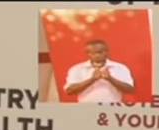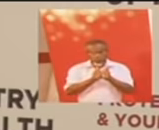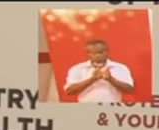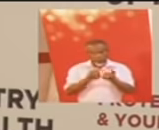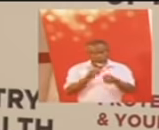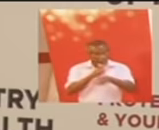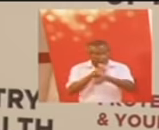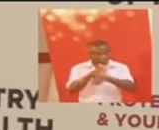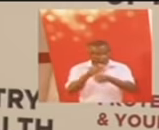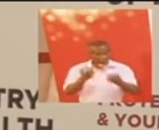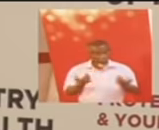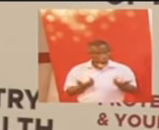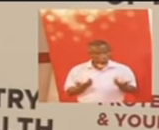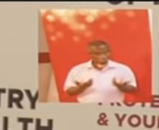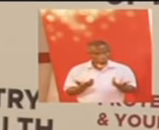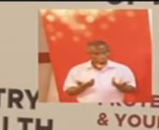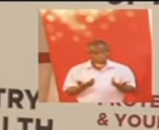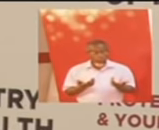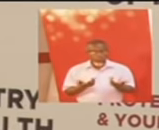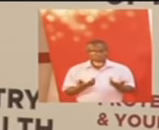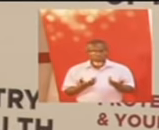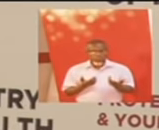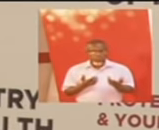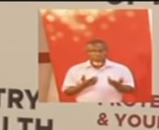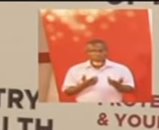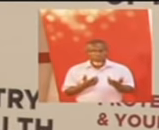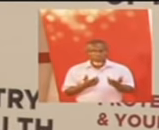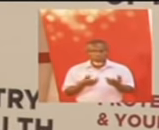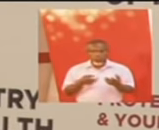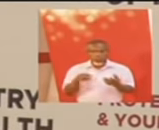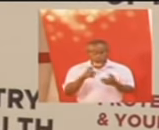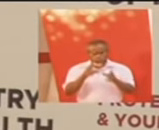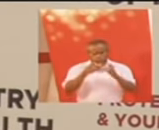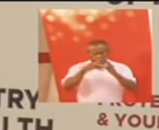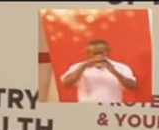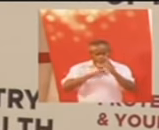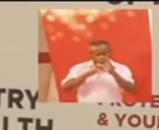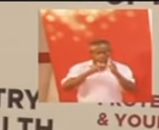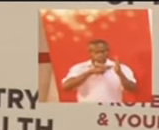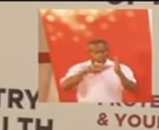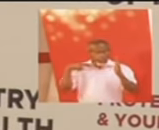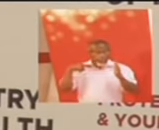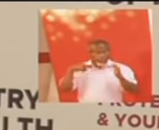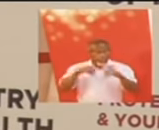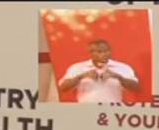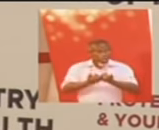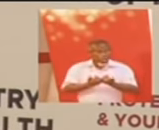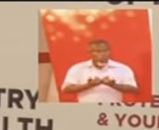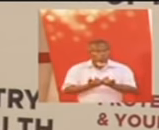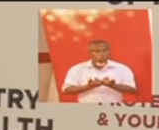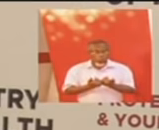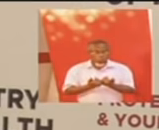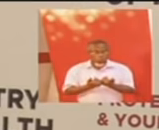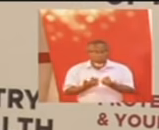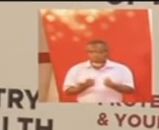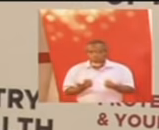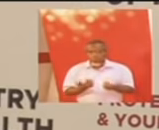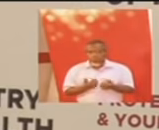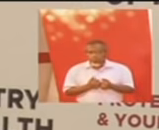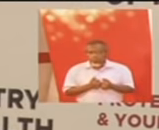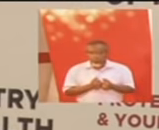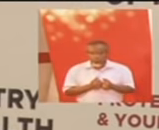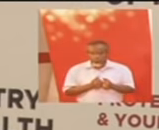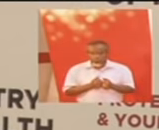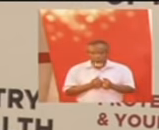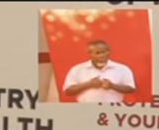advice for the reduction or to reduce the risk of you developing COVID-19 or contracting the virus is